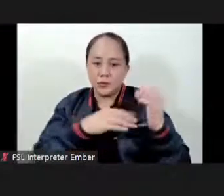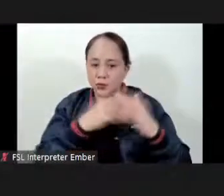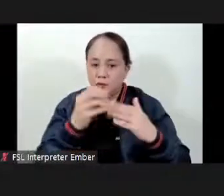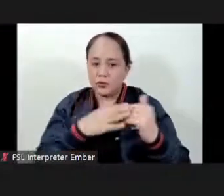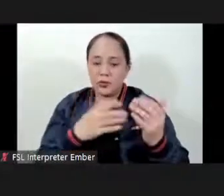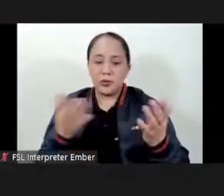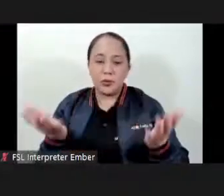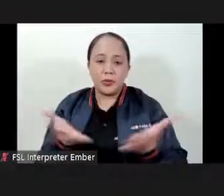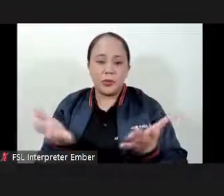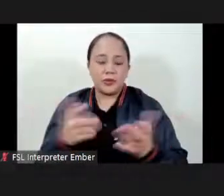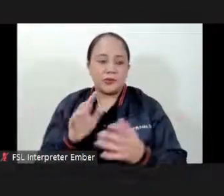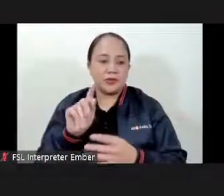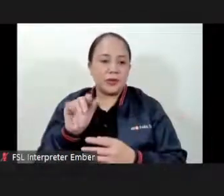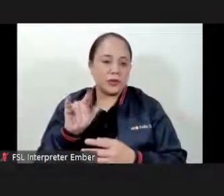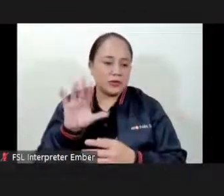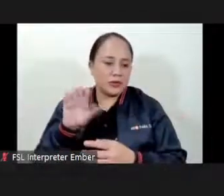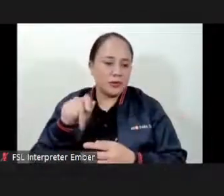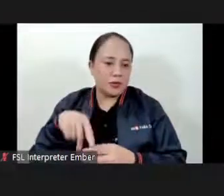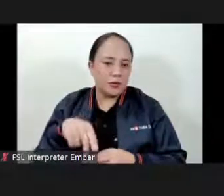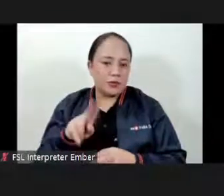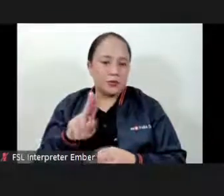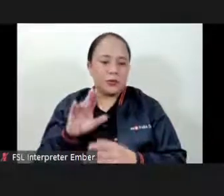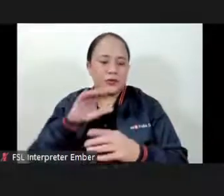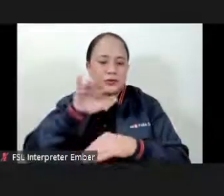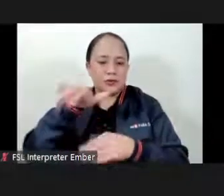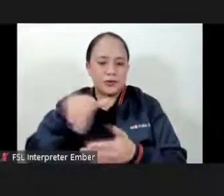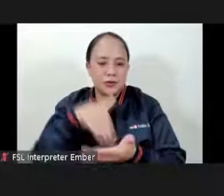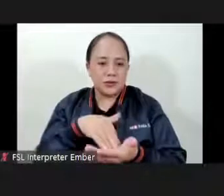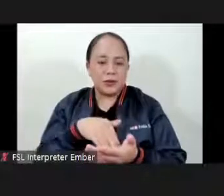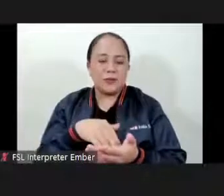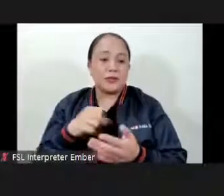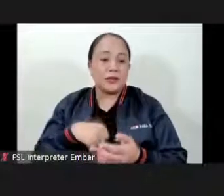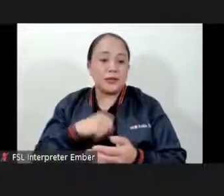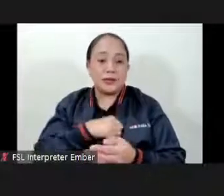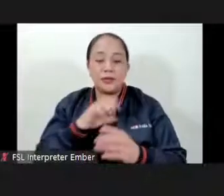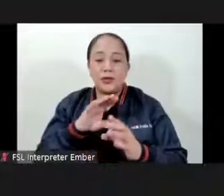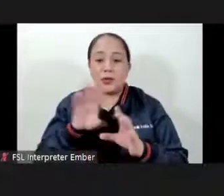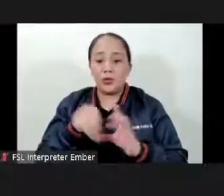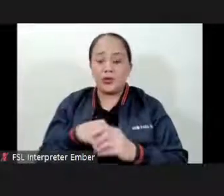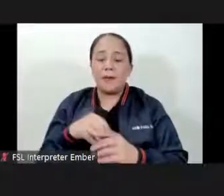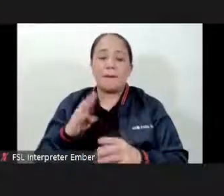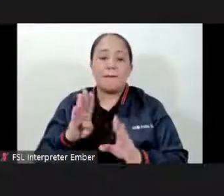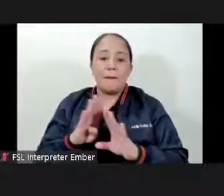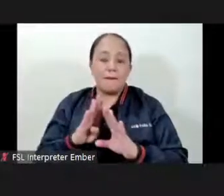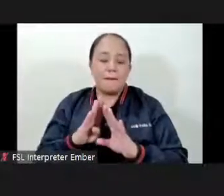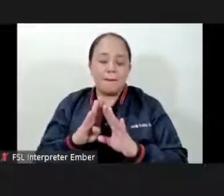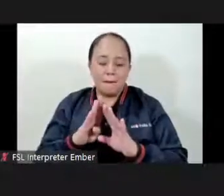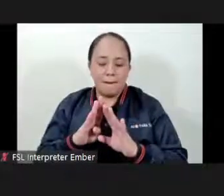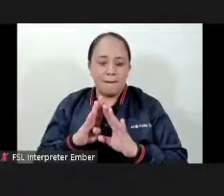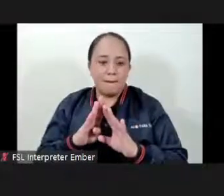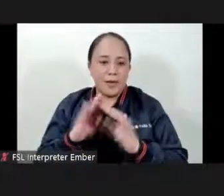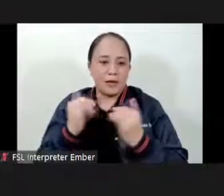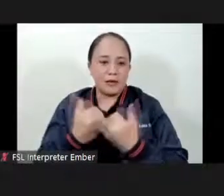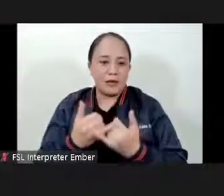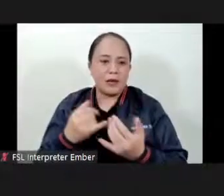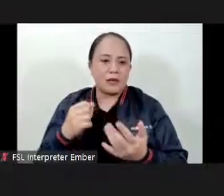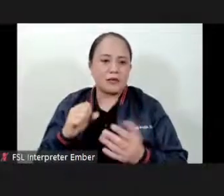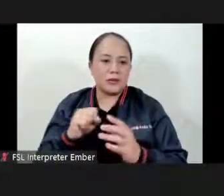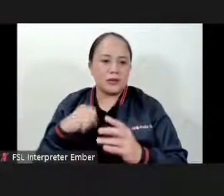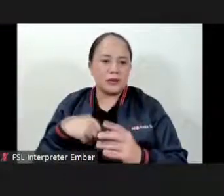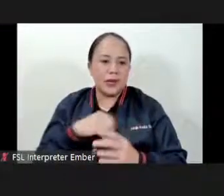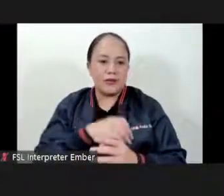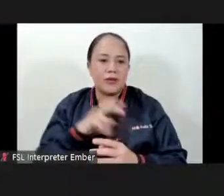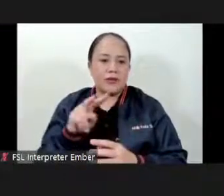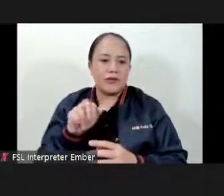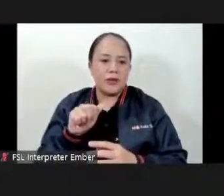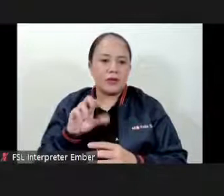center. The manpower includes the barangay staff, Bausi BCPC, Kagawad, the tele-CPU